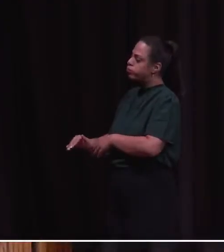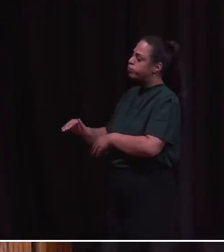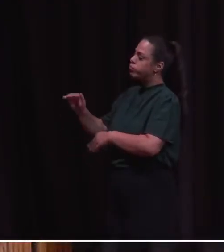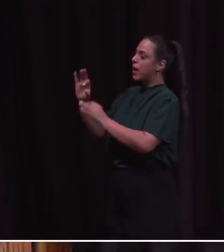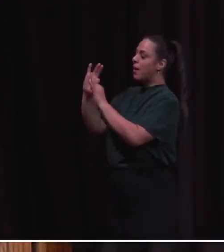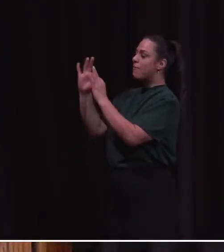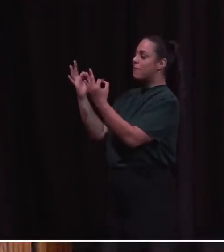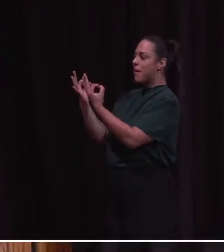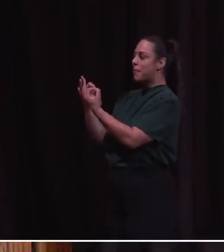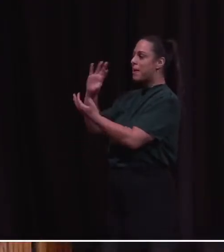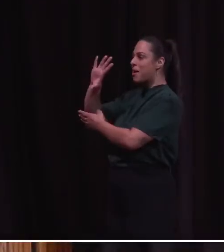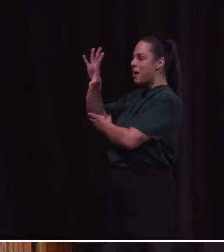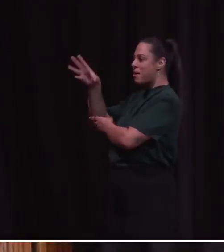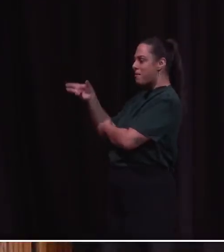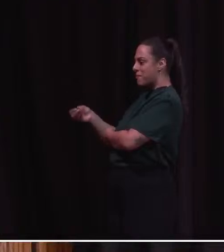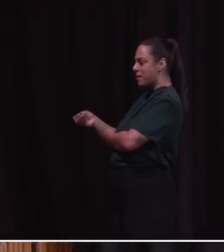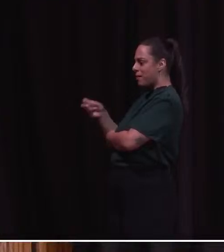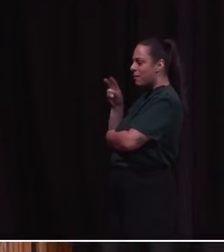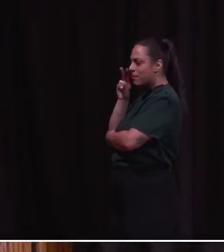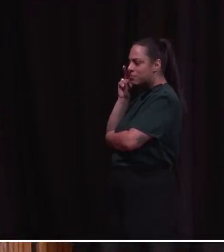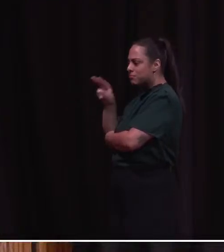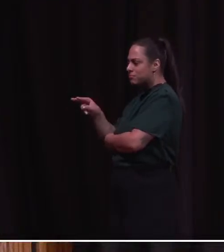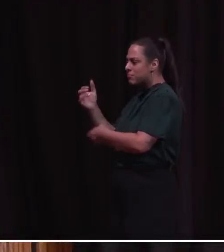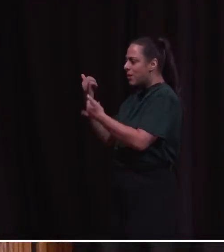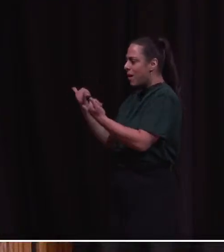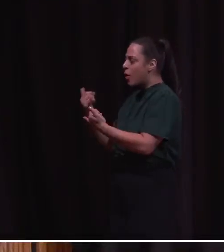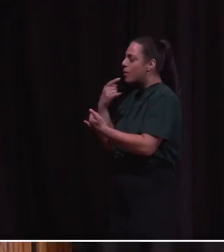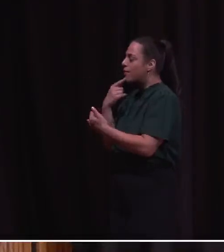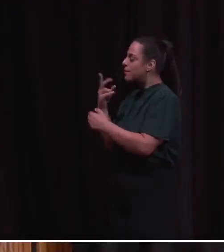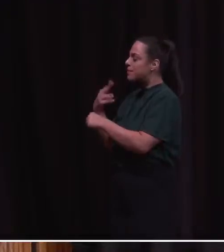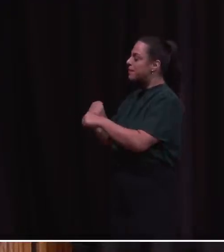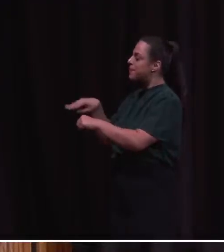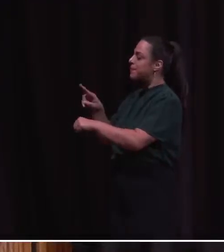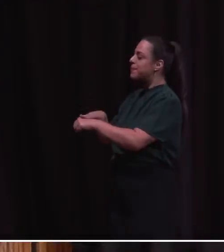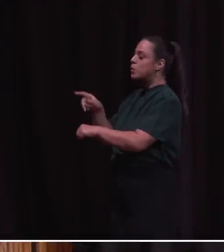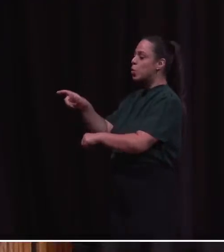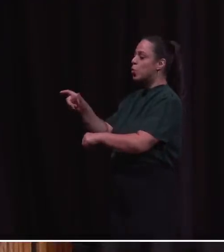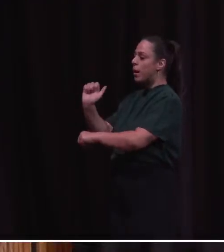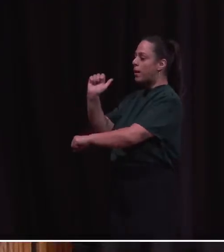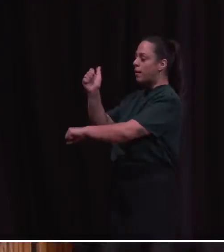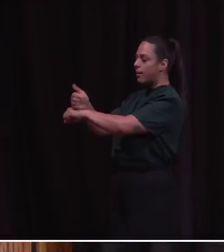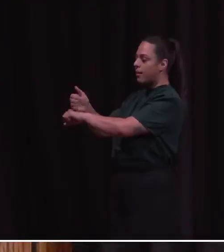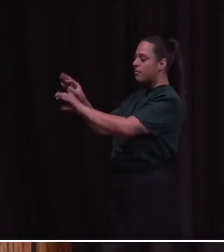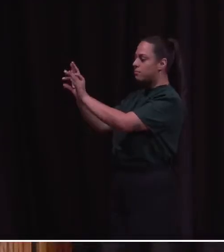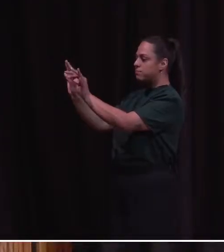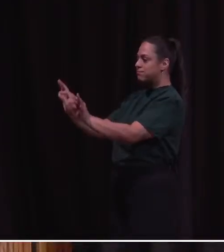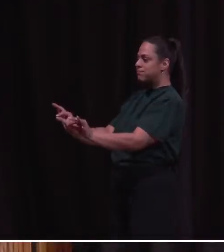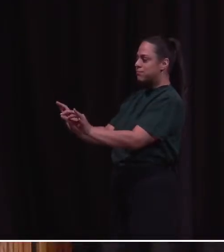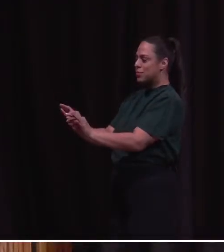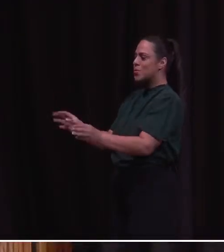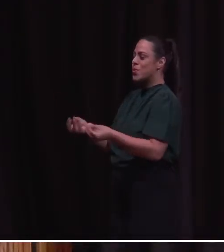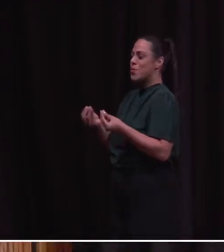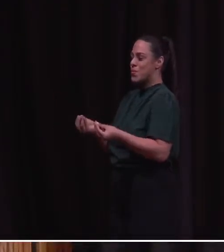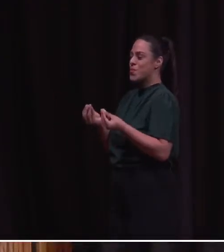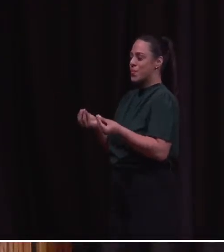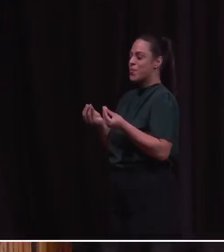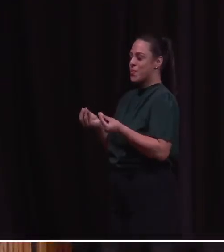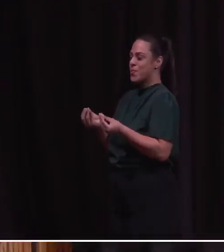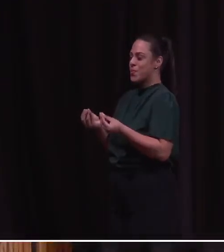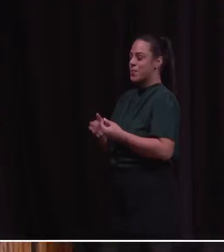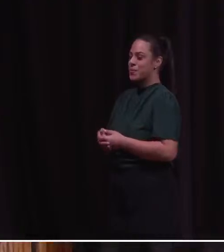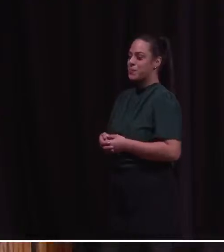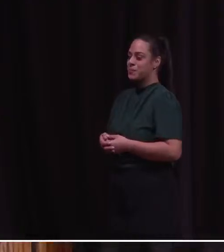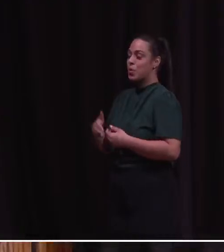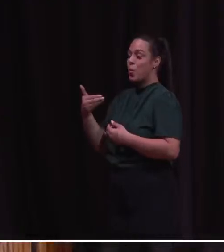abnormal suddenly become stigmatized as soon as they encounter Western institutions? Who speaks for